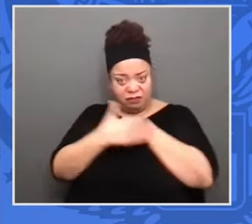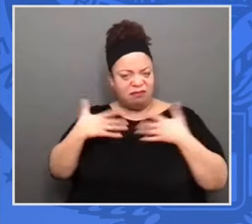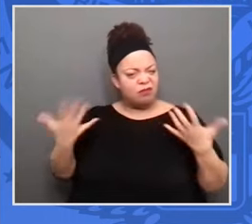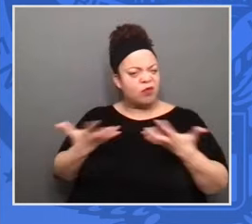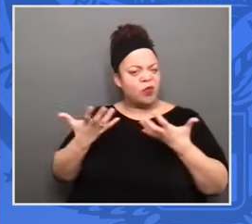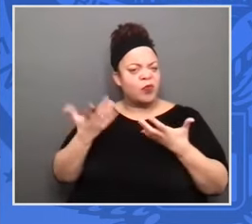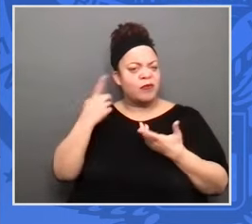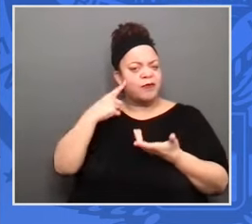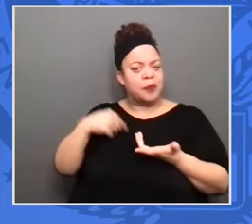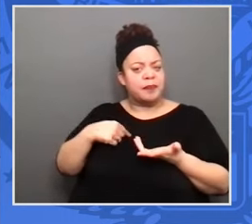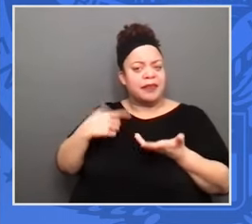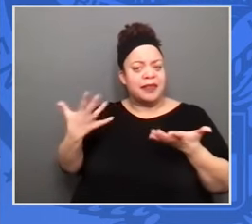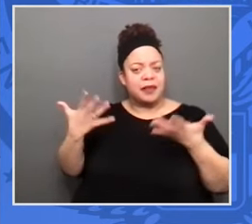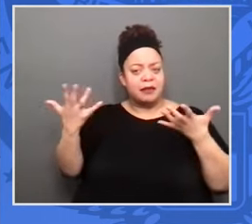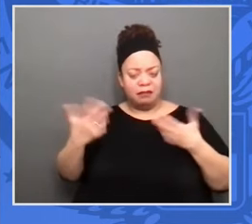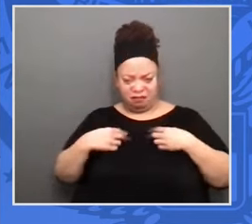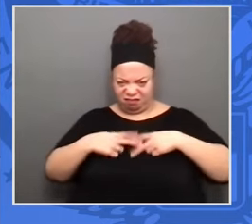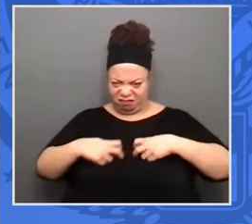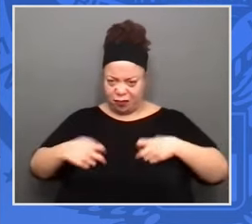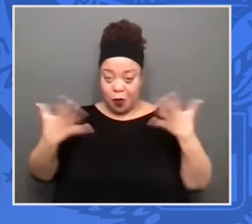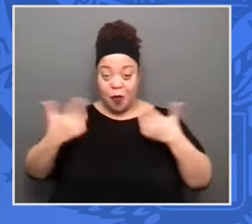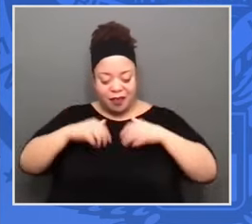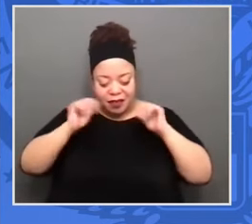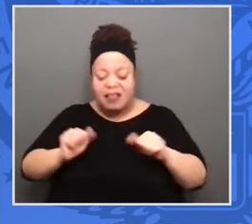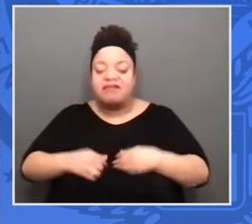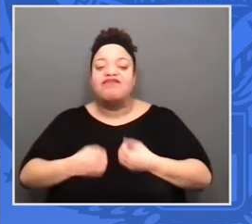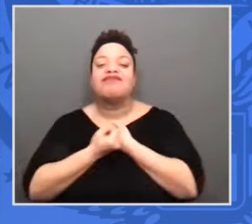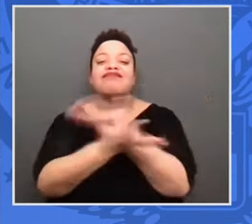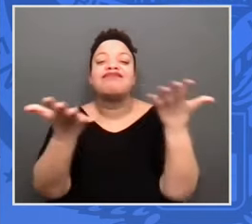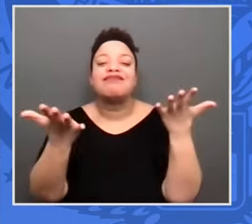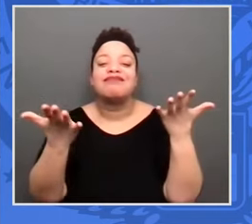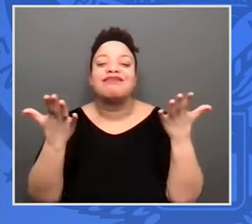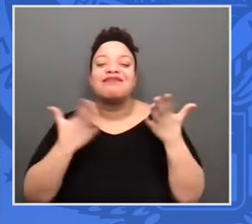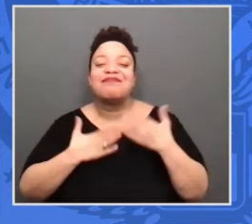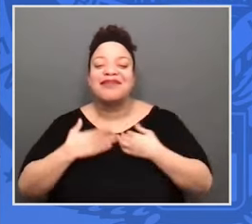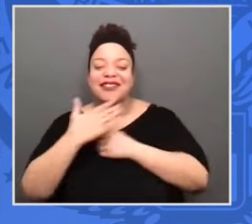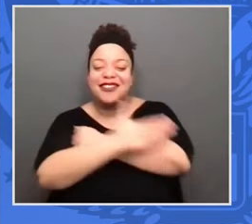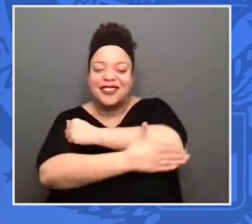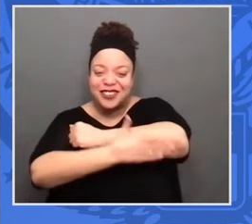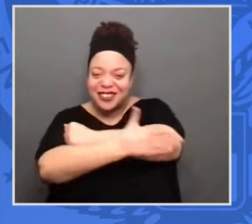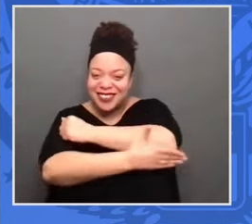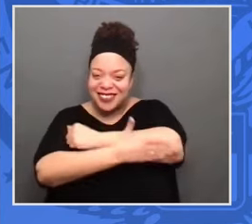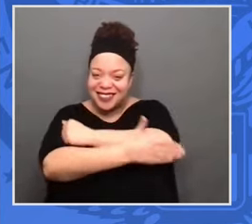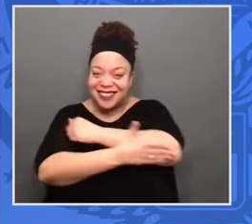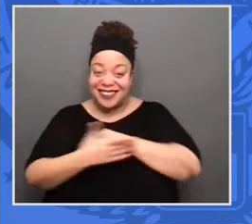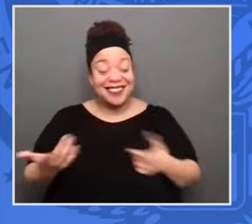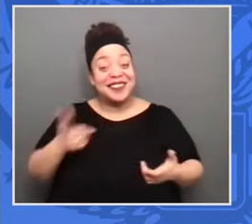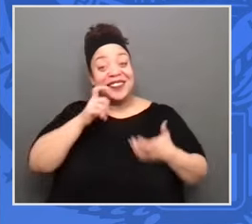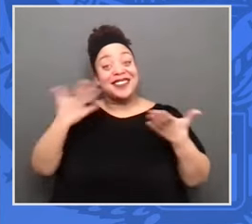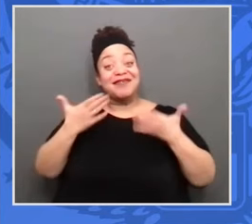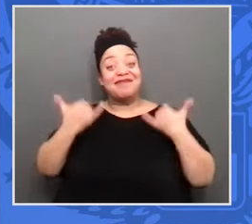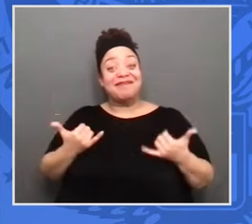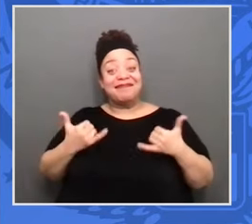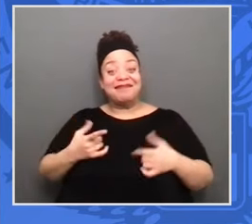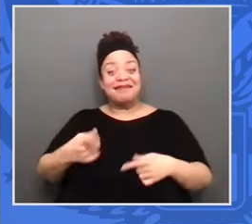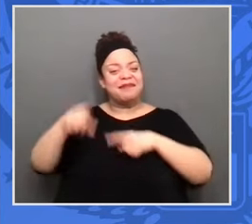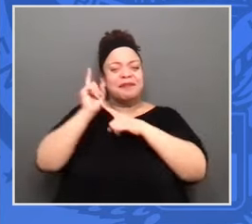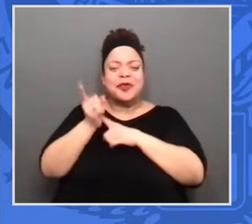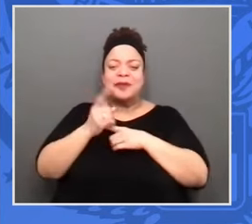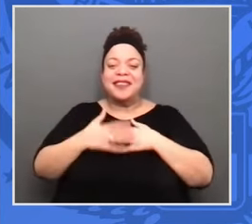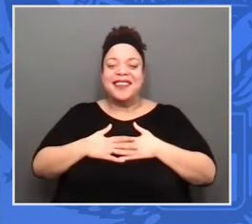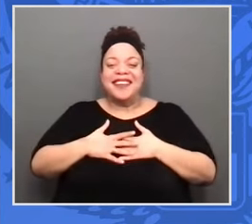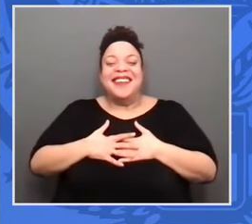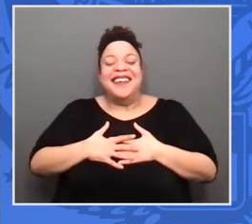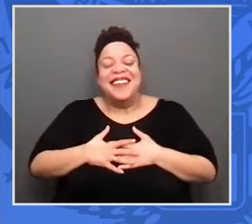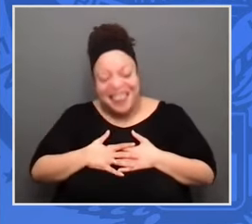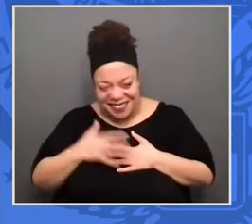country. To a few of us here today, this is a solemn and most momentous occasion. And yet, in the history of our nation, it